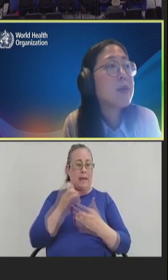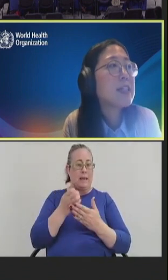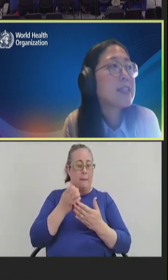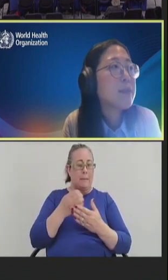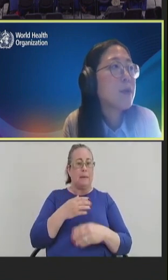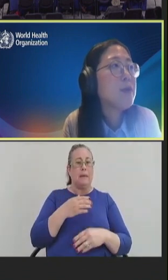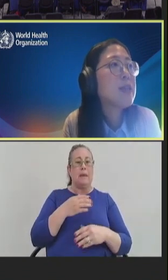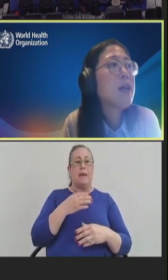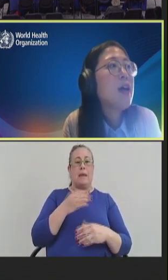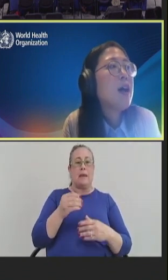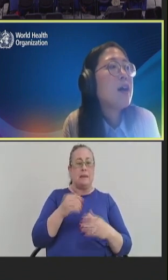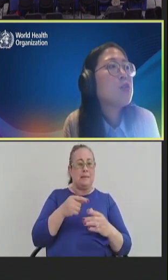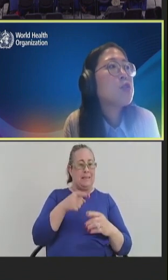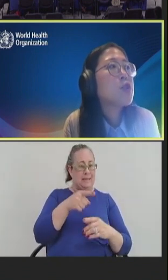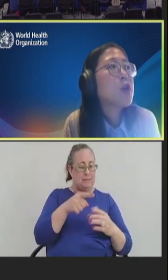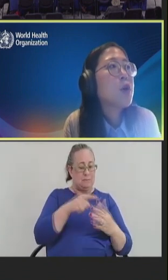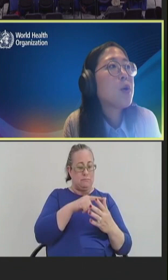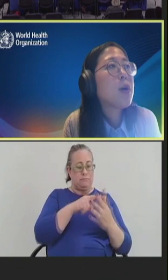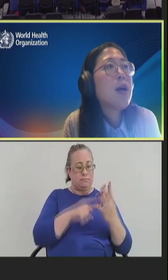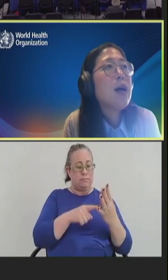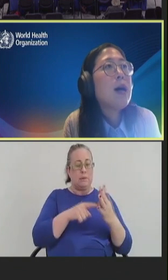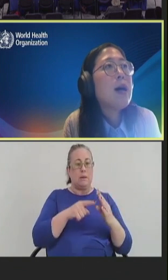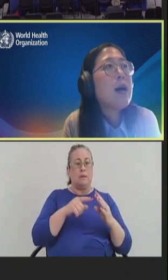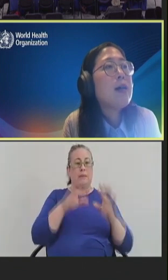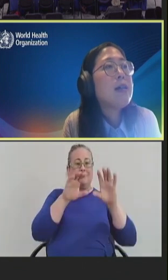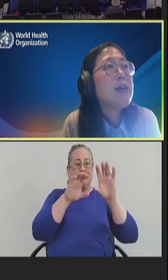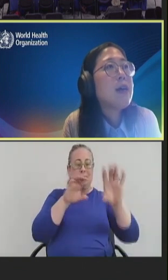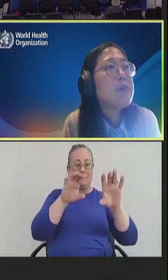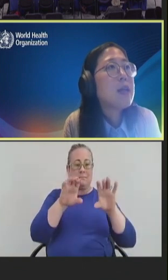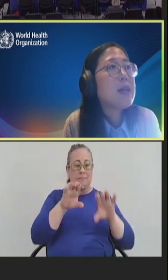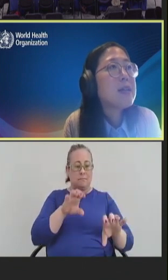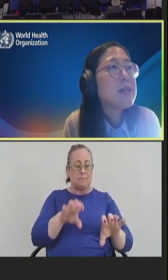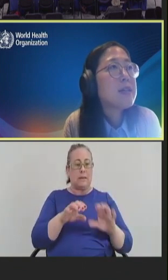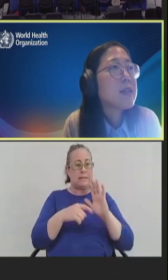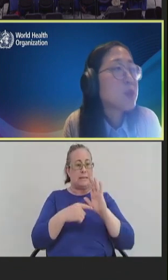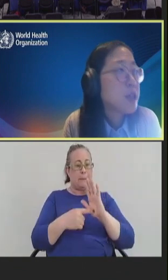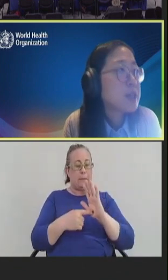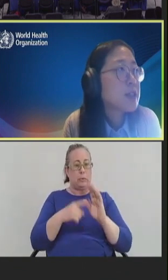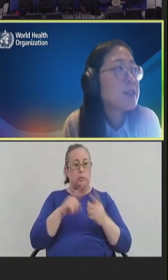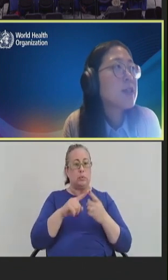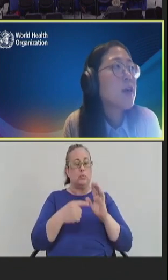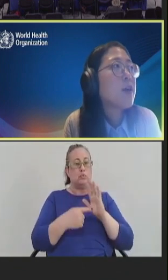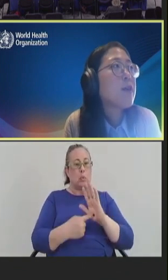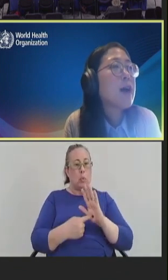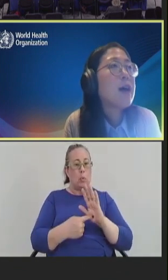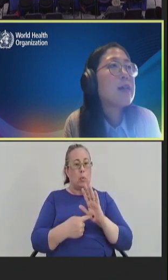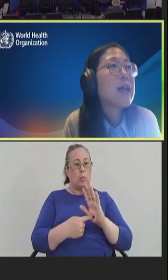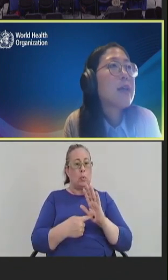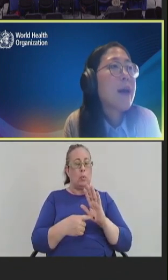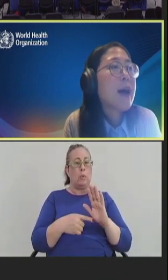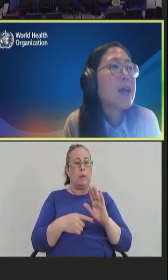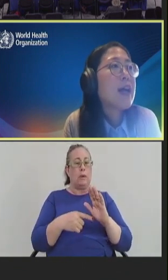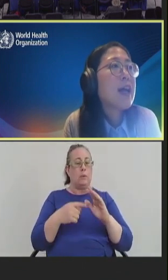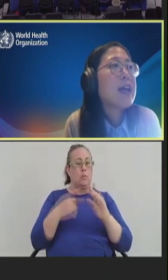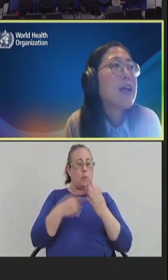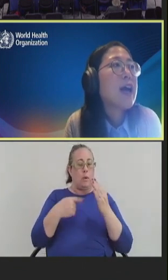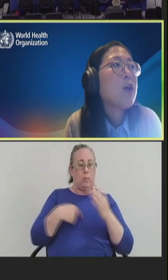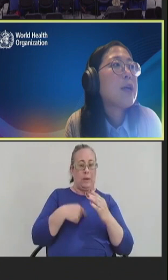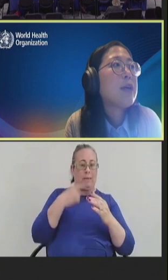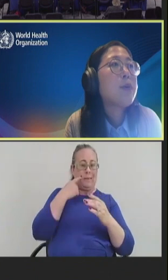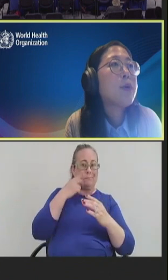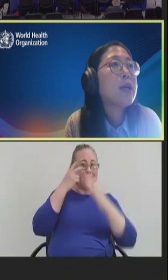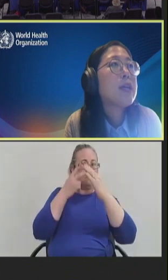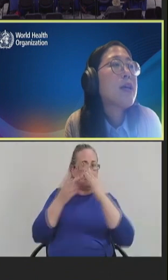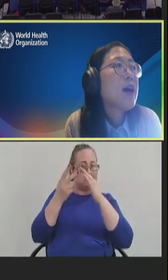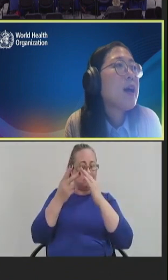are some of the examples to show the predictors of the impact and how